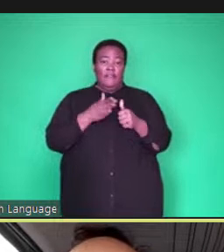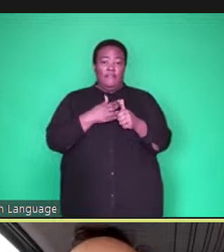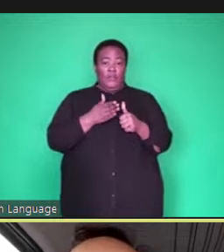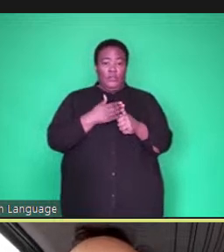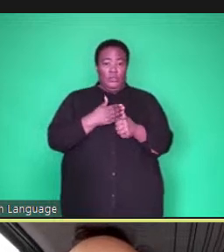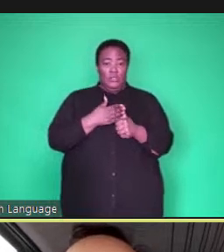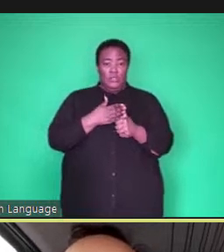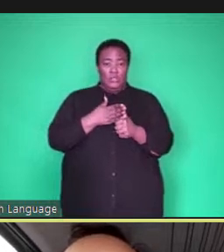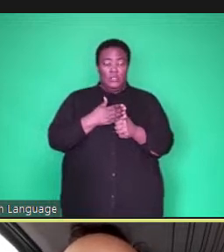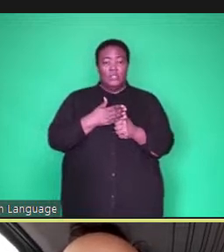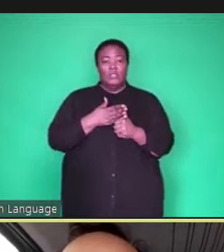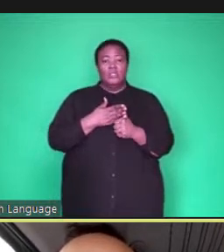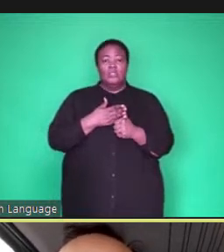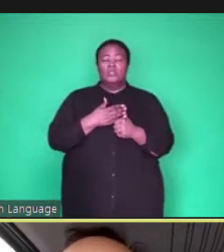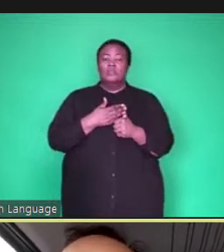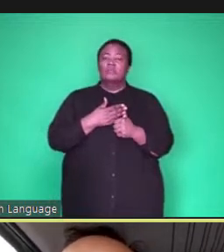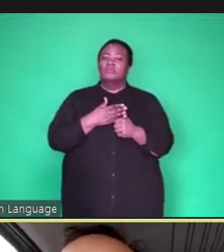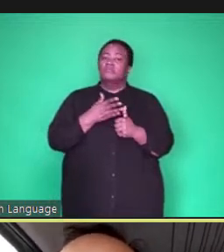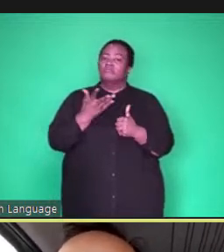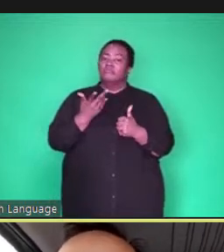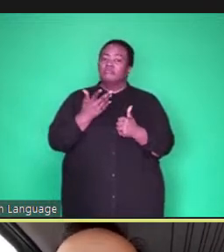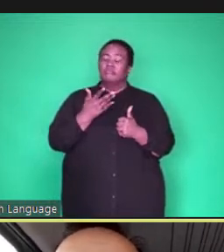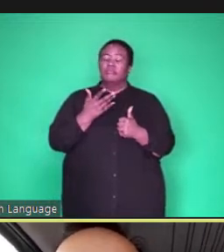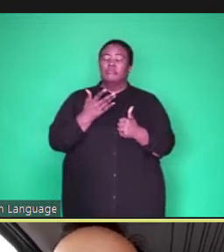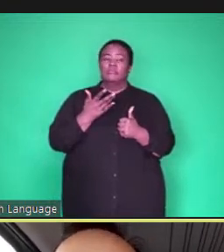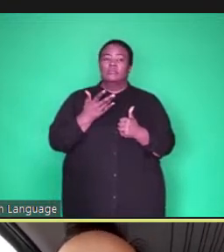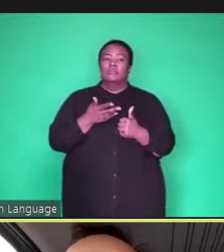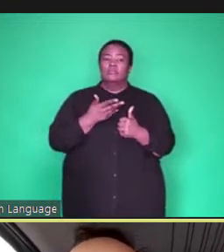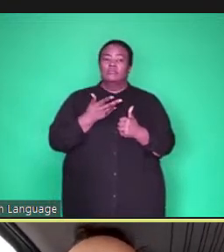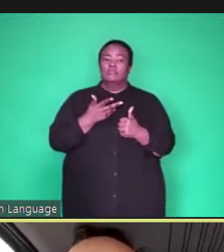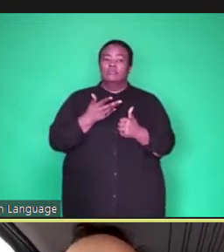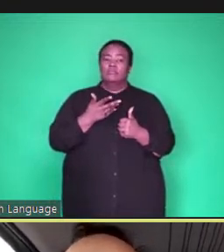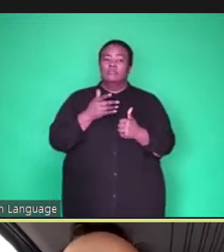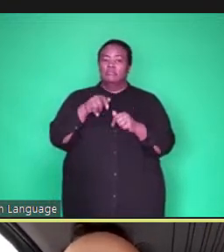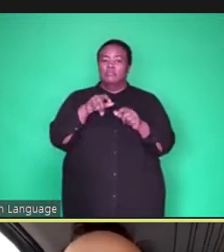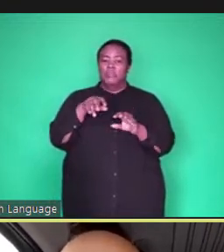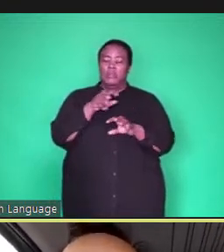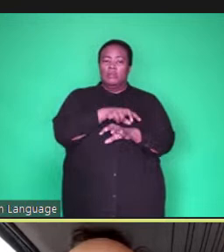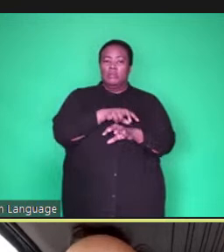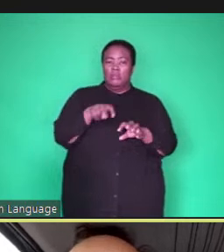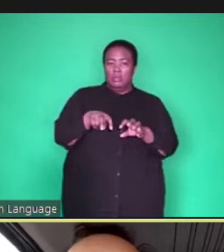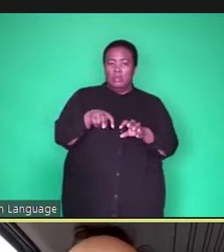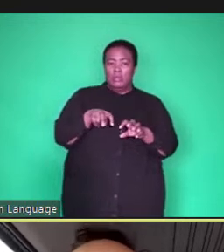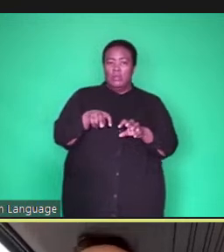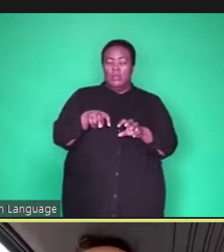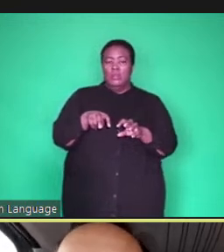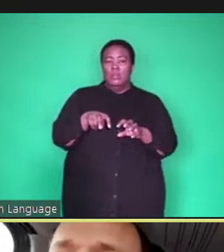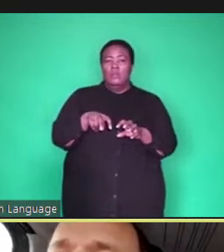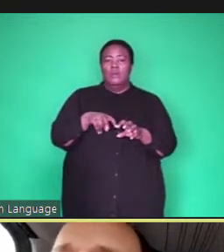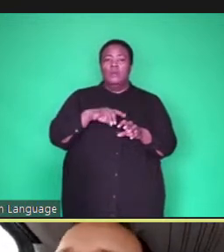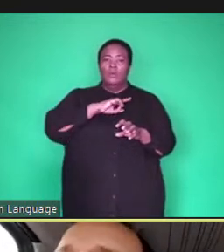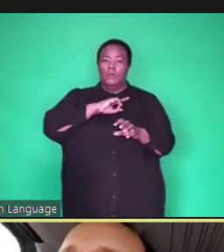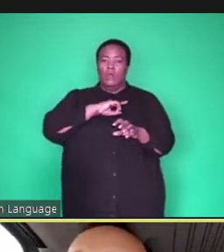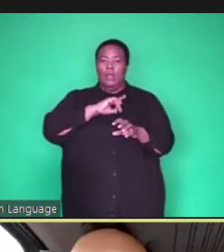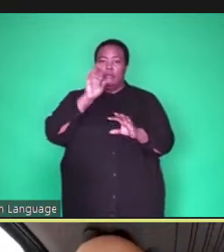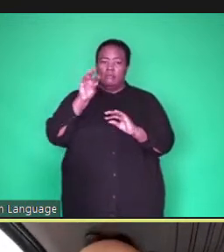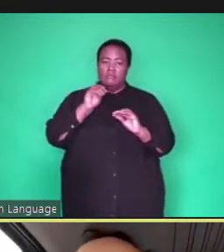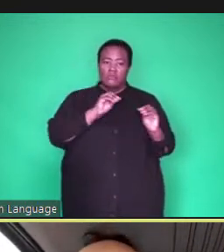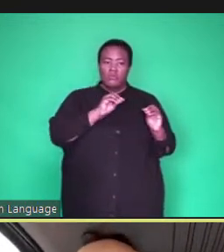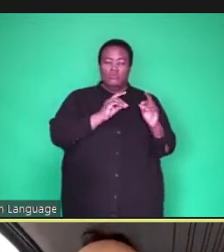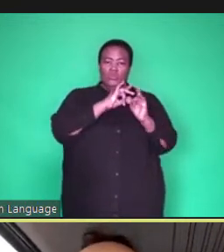obvious effect of migration that is contributing to urbanization. That is